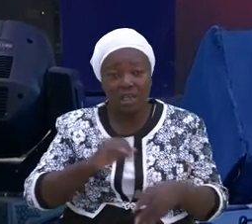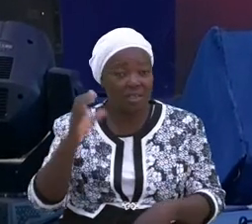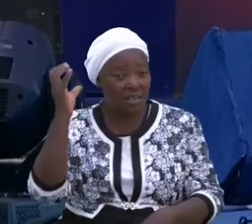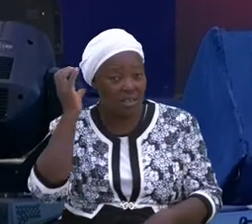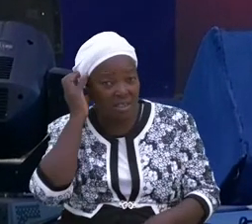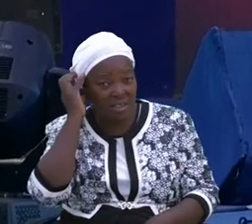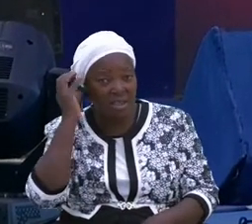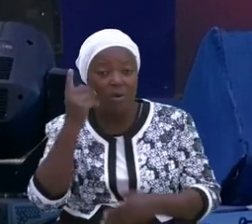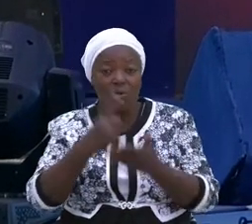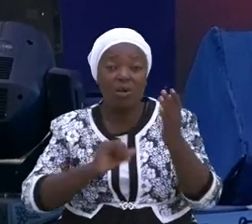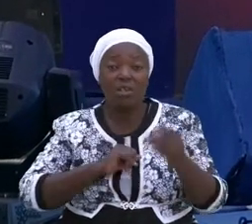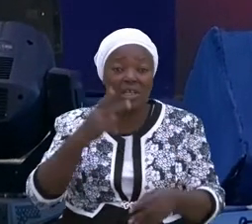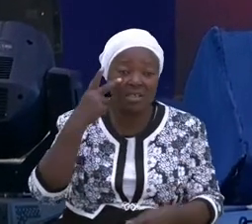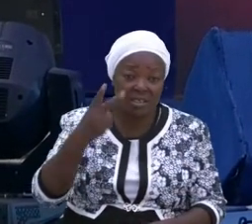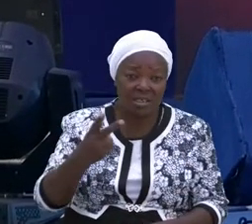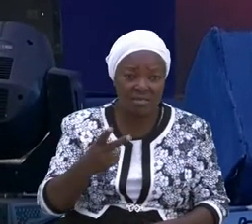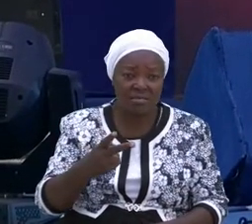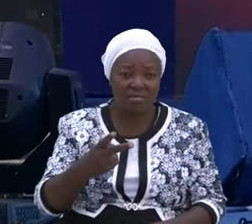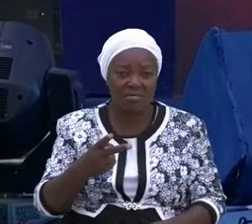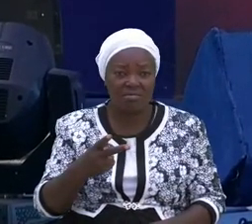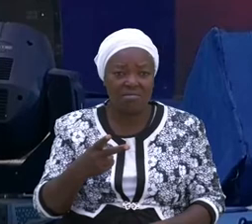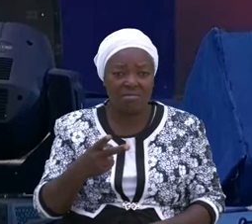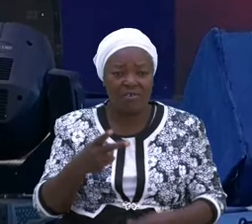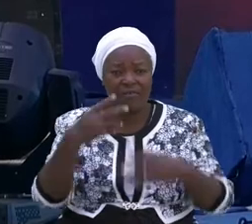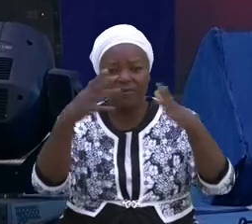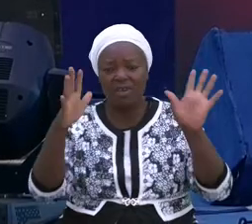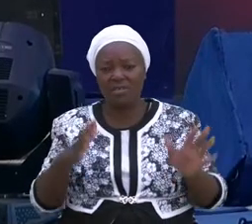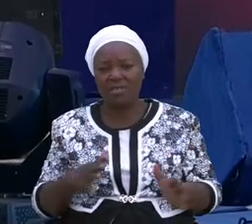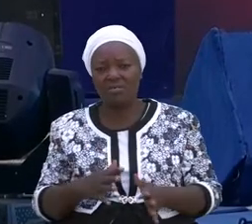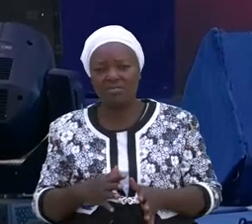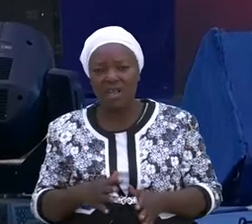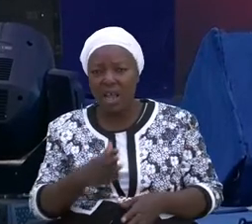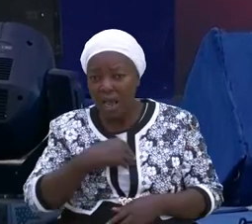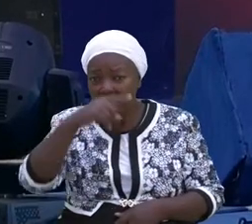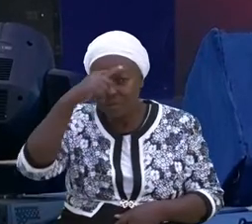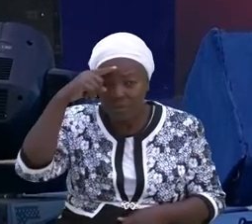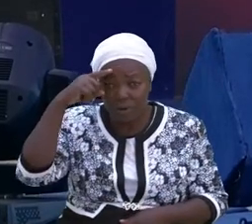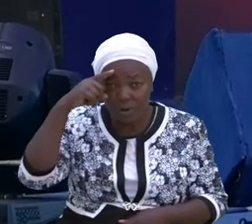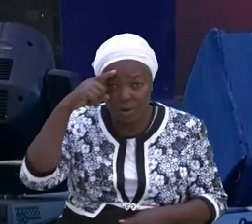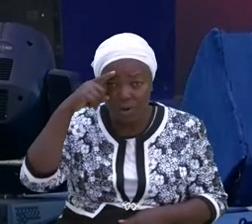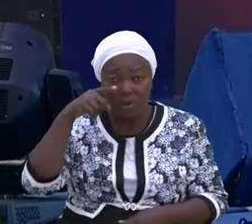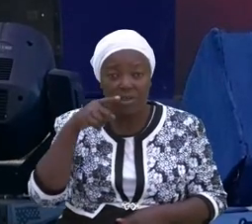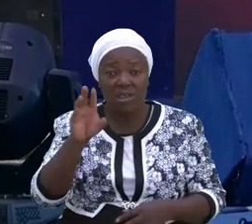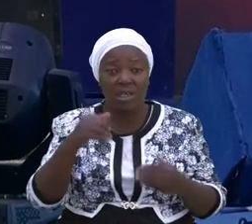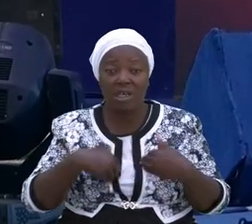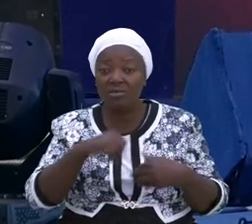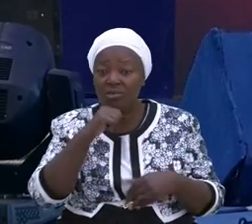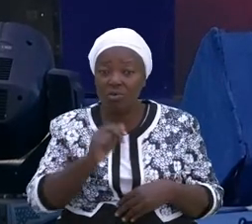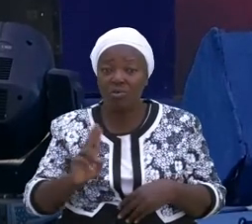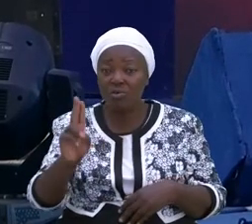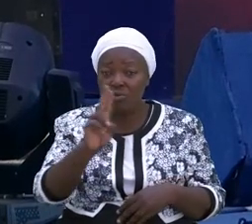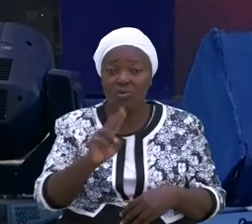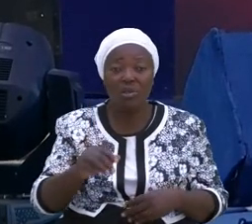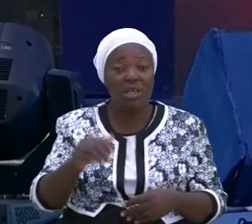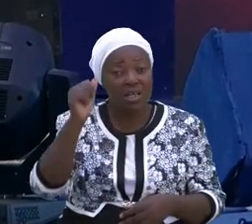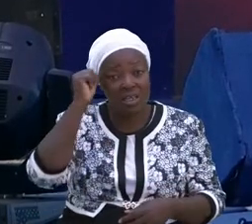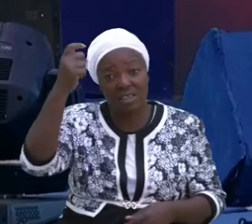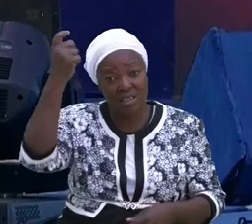I see, finished. And because he had not used his